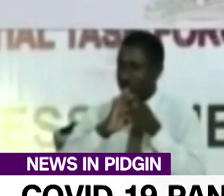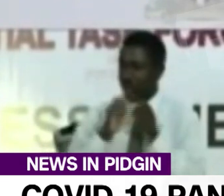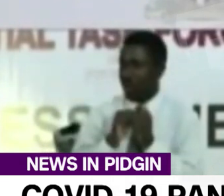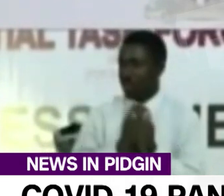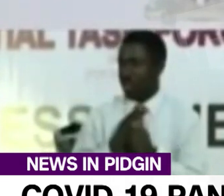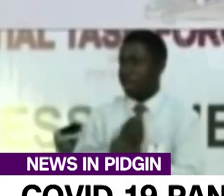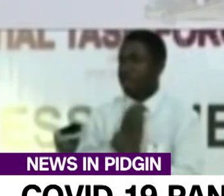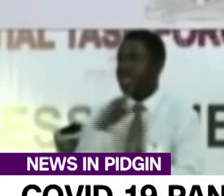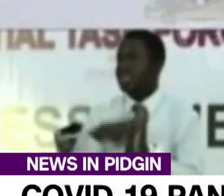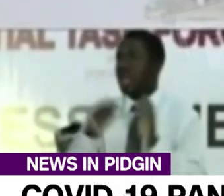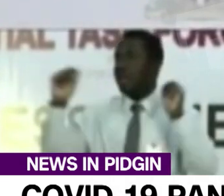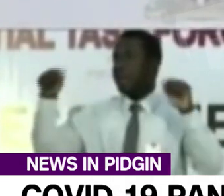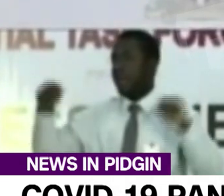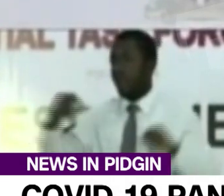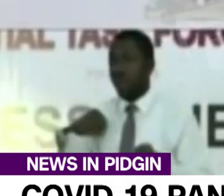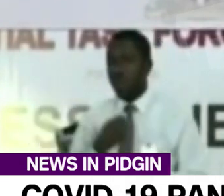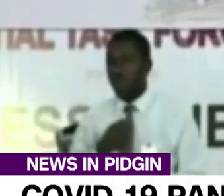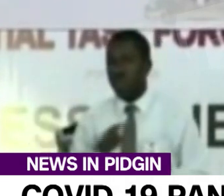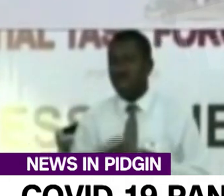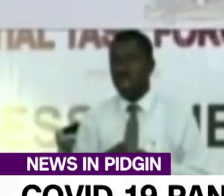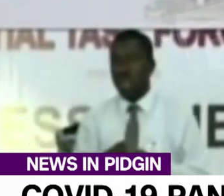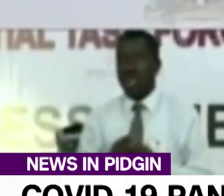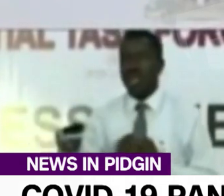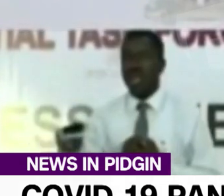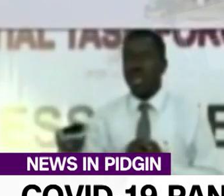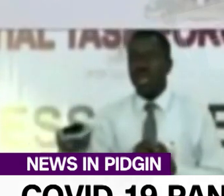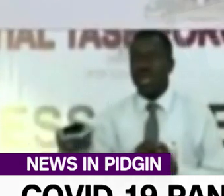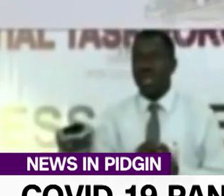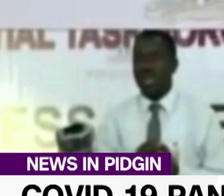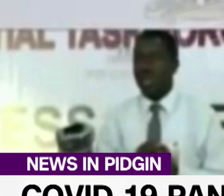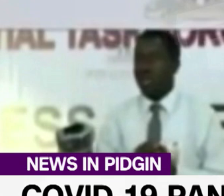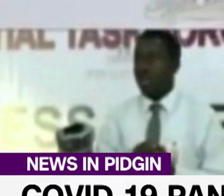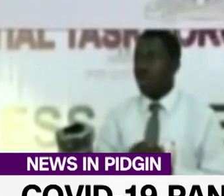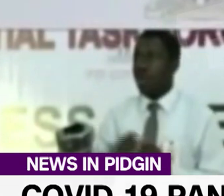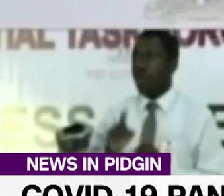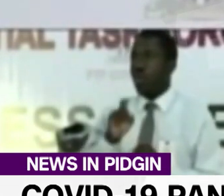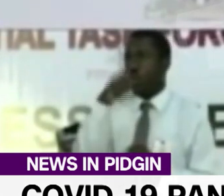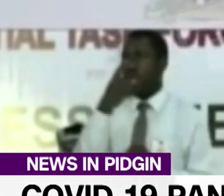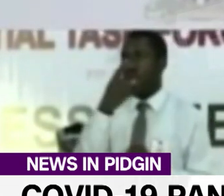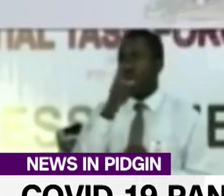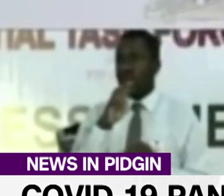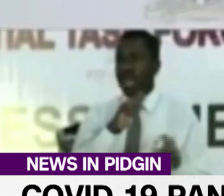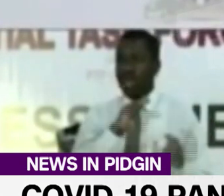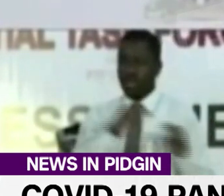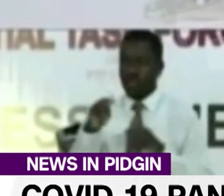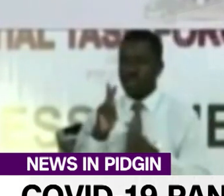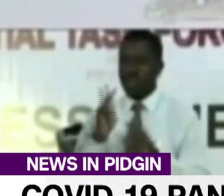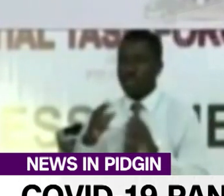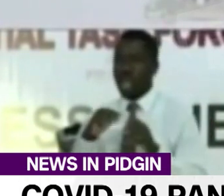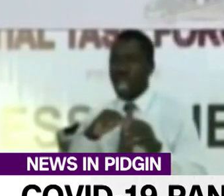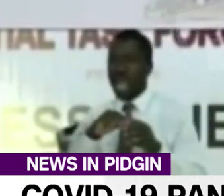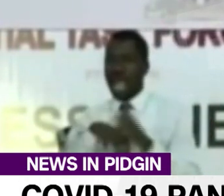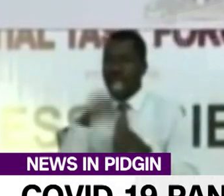possible. With regards to the question of evacuation, I think maybe just also make it